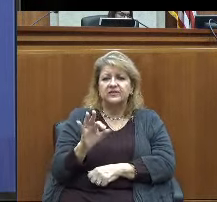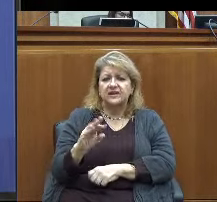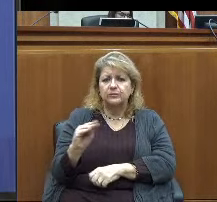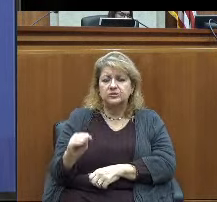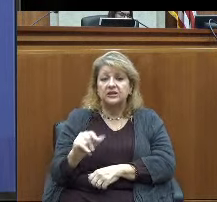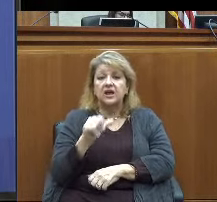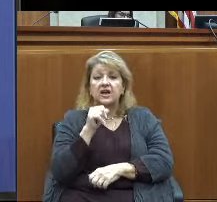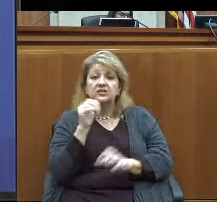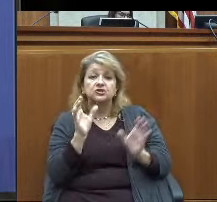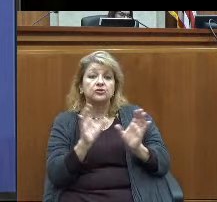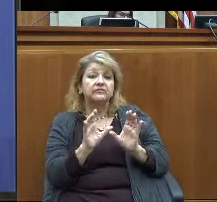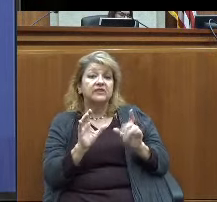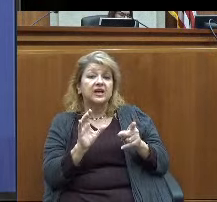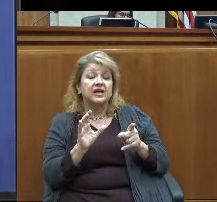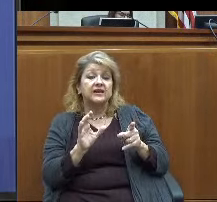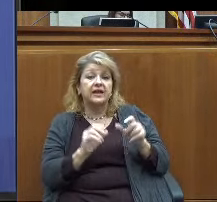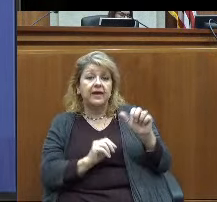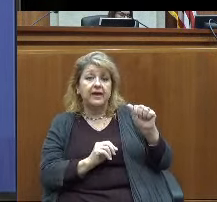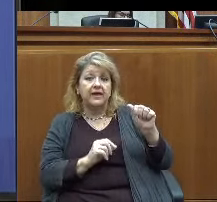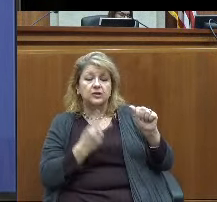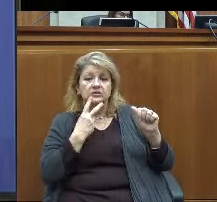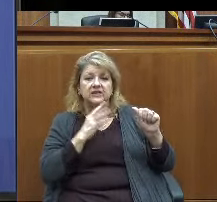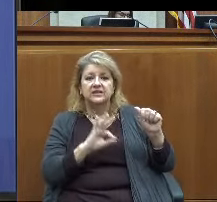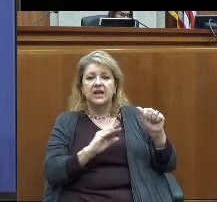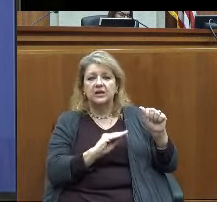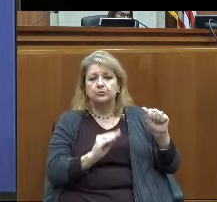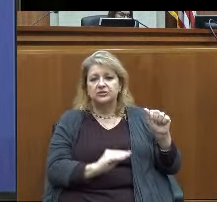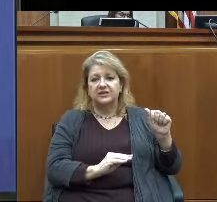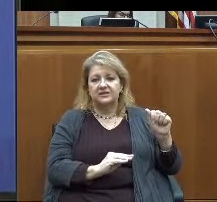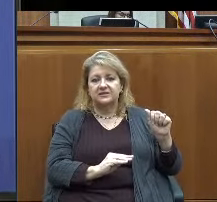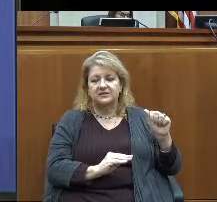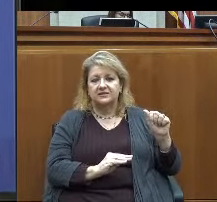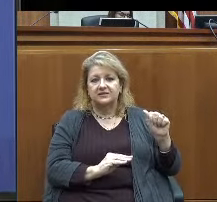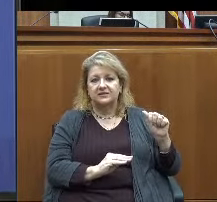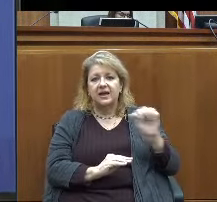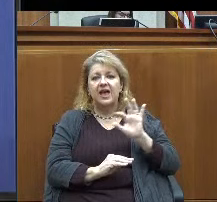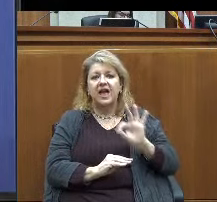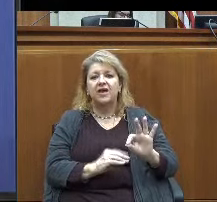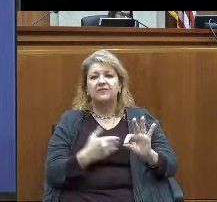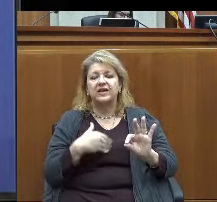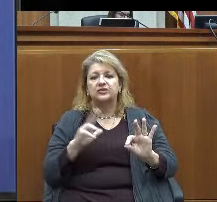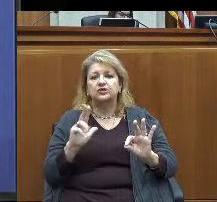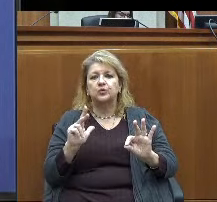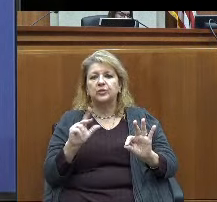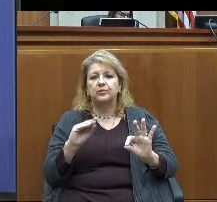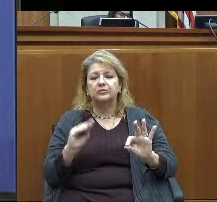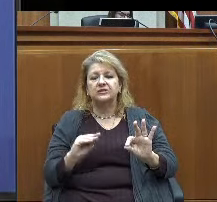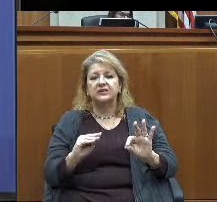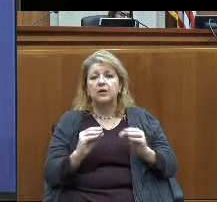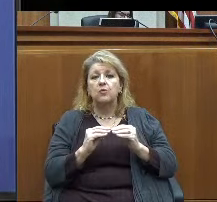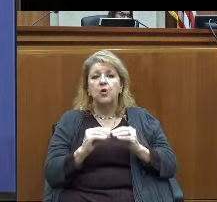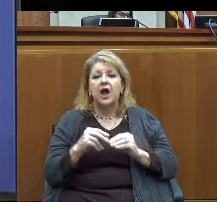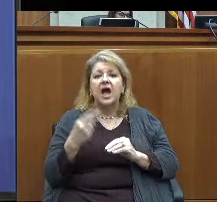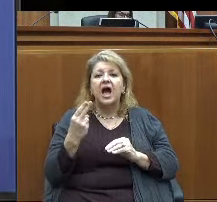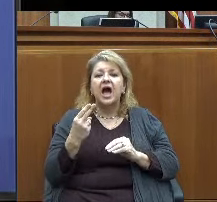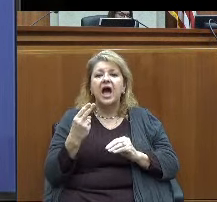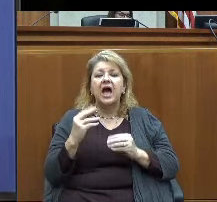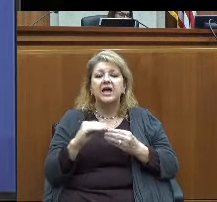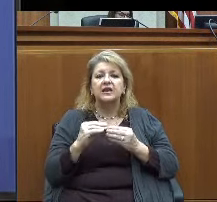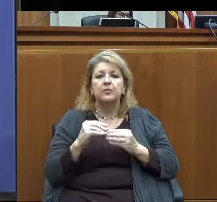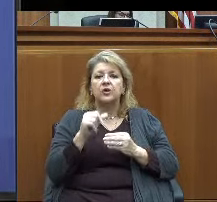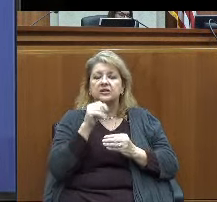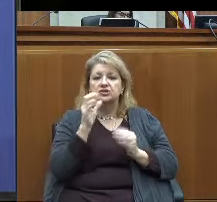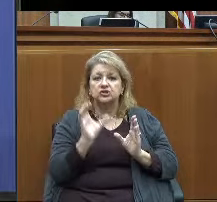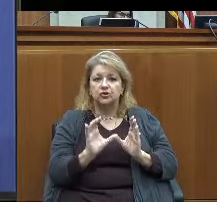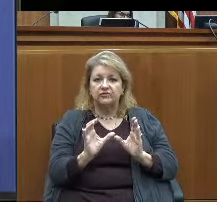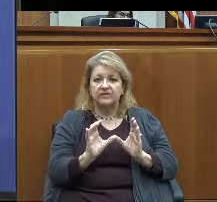at uncertified A, you see 9%, and then F, 23%, so there's a higher number of